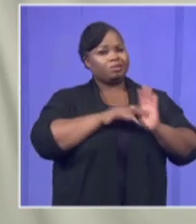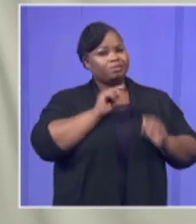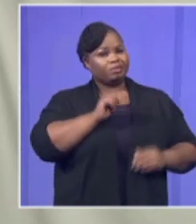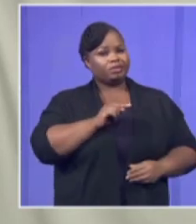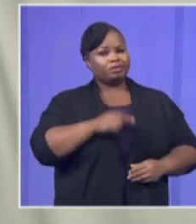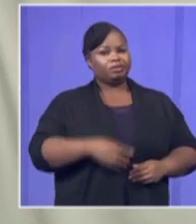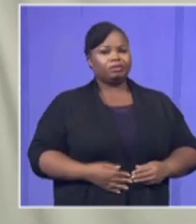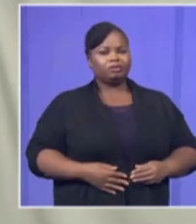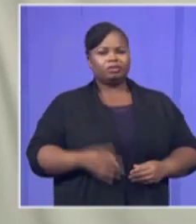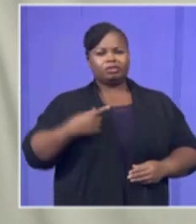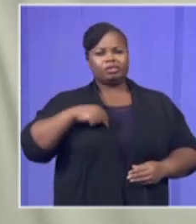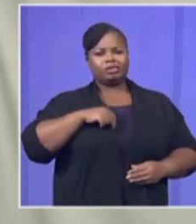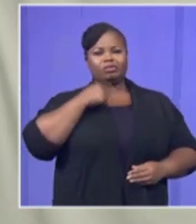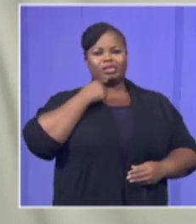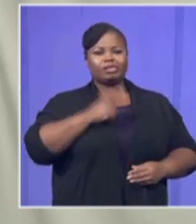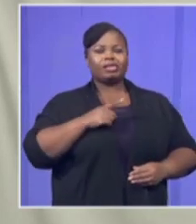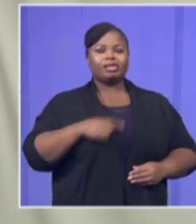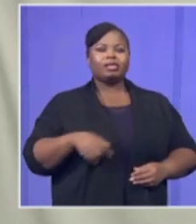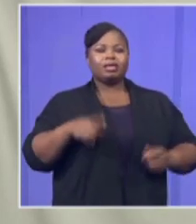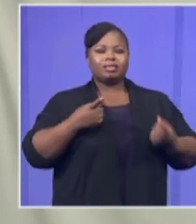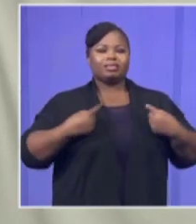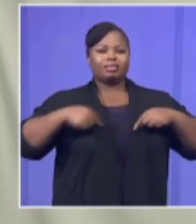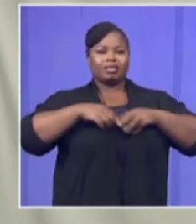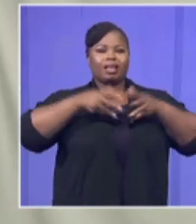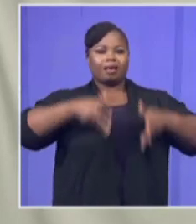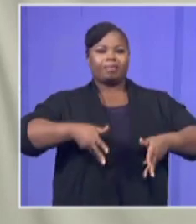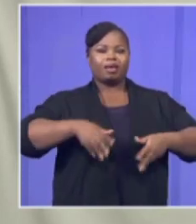we refer to it as a Silapha Wellness Programme.